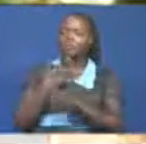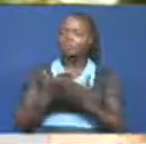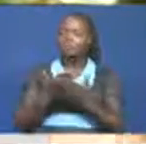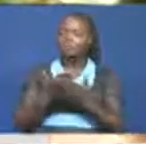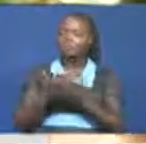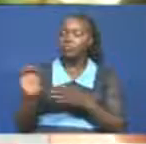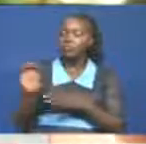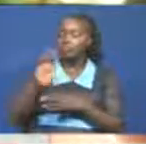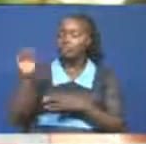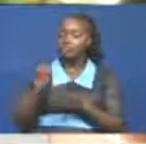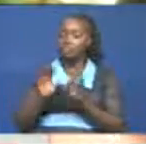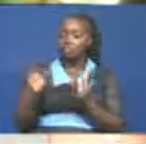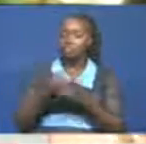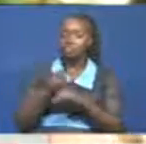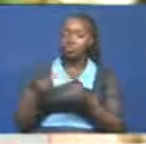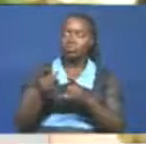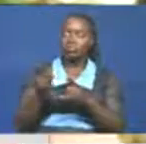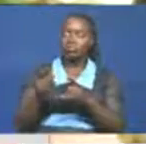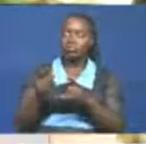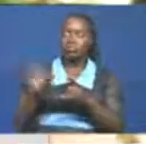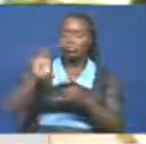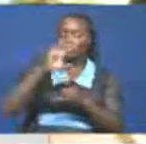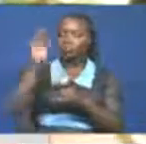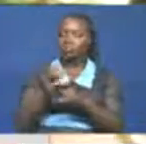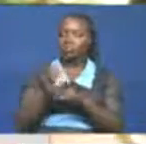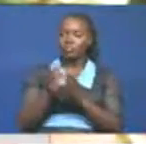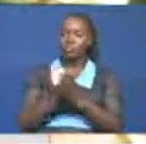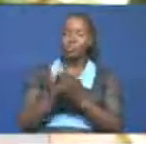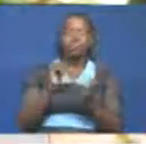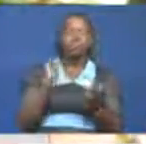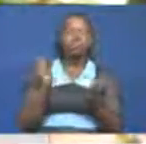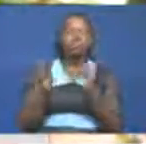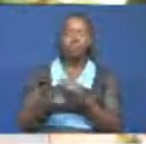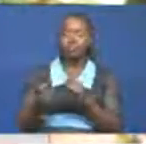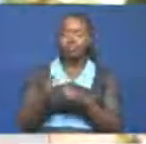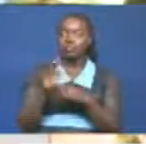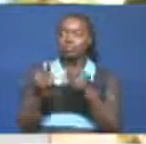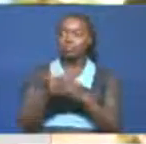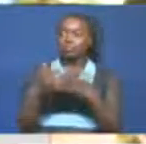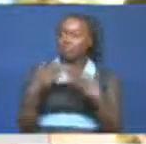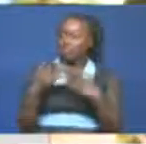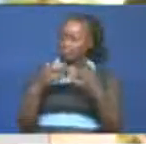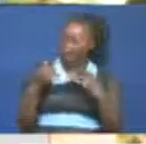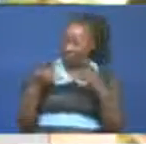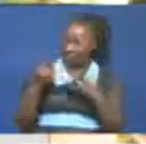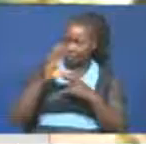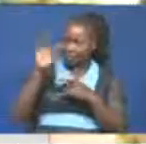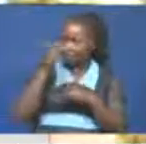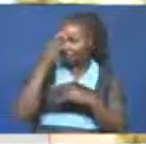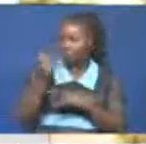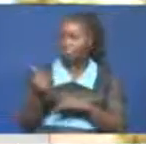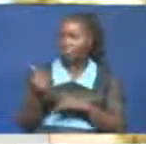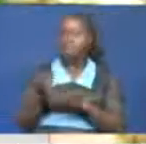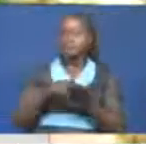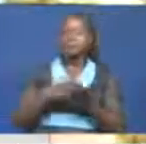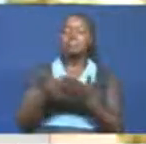African community, but the Africa Continental Free Trade is going to be the game changer. Everybody's scrambling for Africa right now. Why? We have the resources.